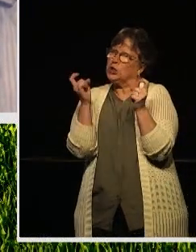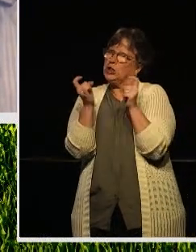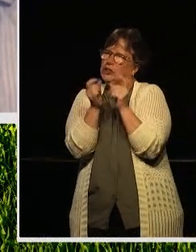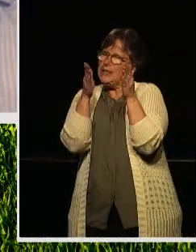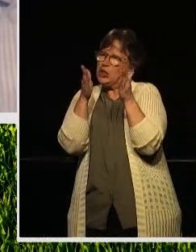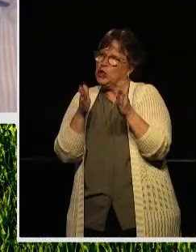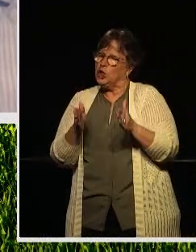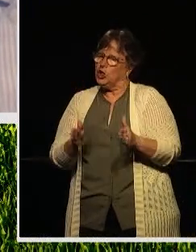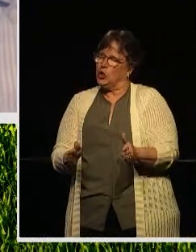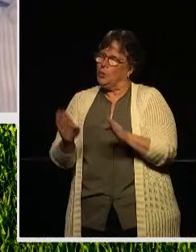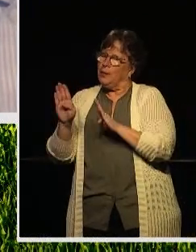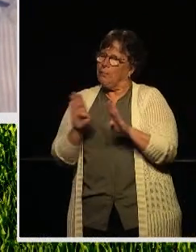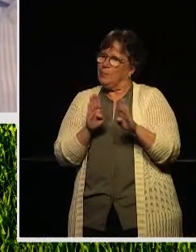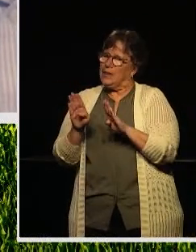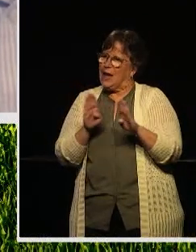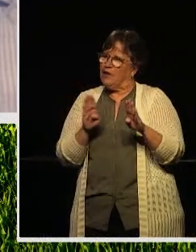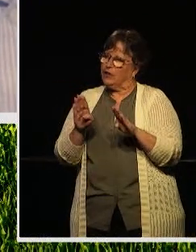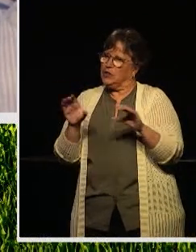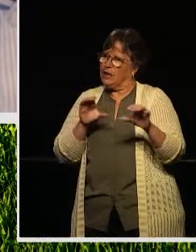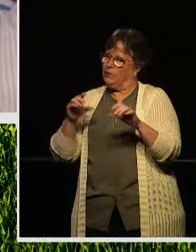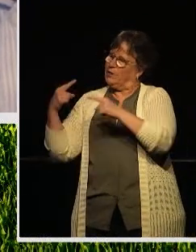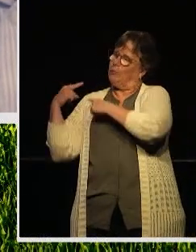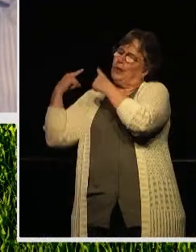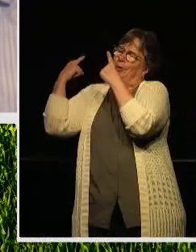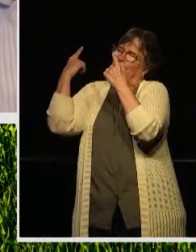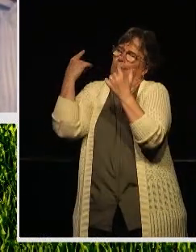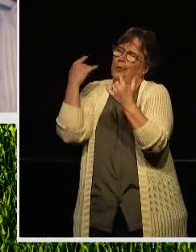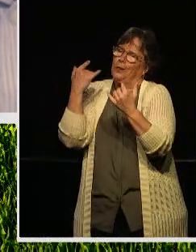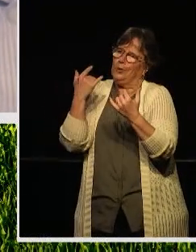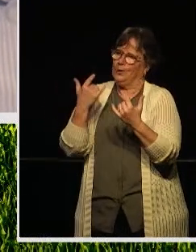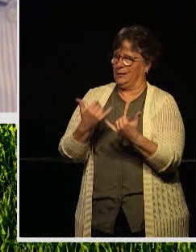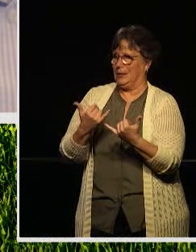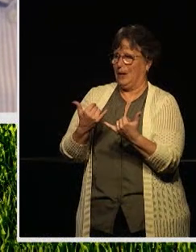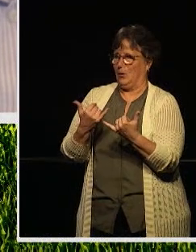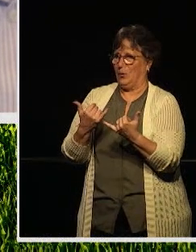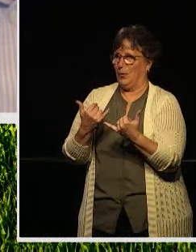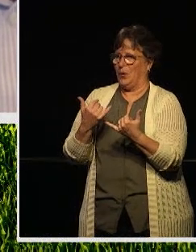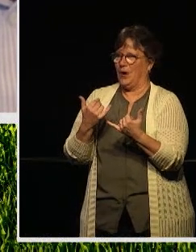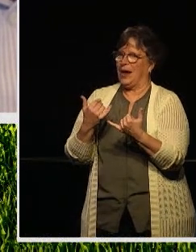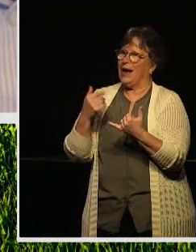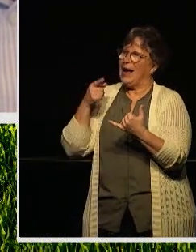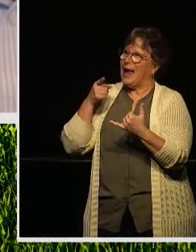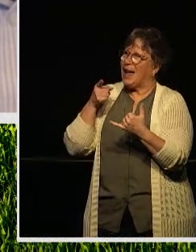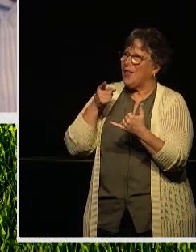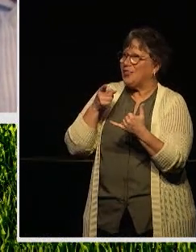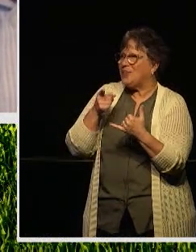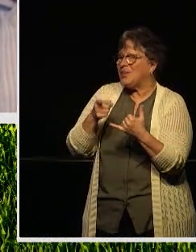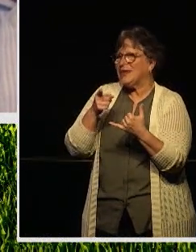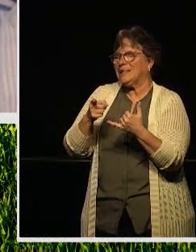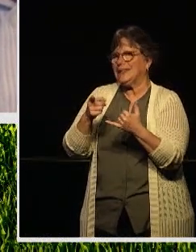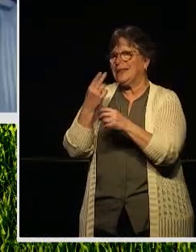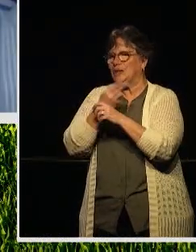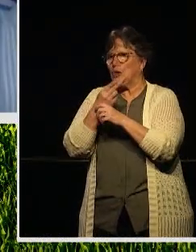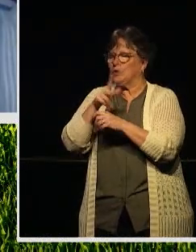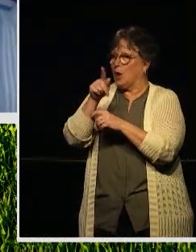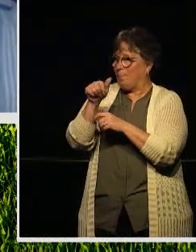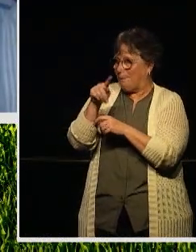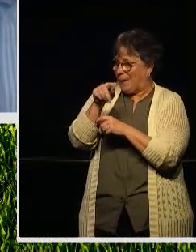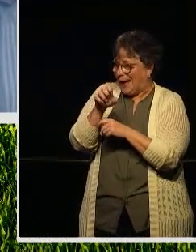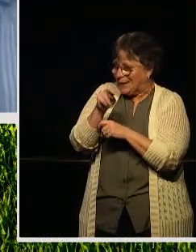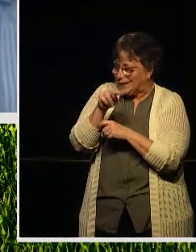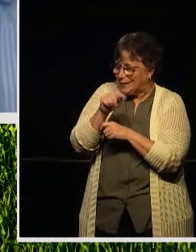wired for many, many decades. And this industry is run on gut and intuition and pattern recognition that's been developed over